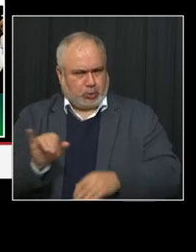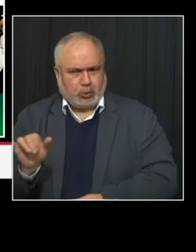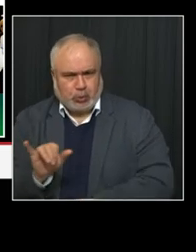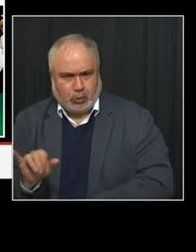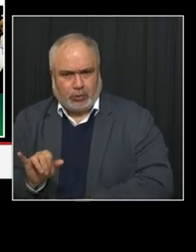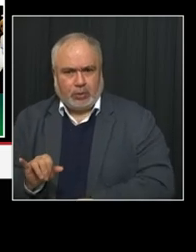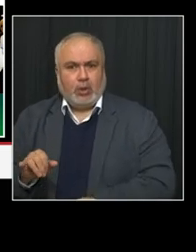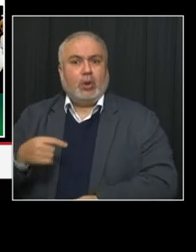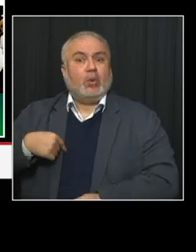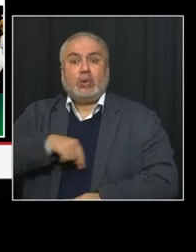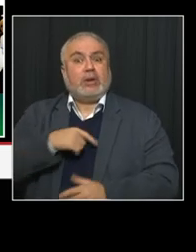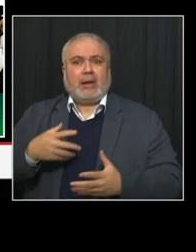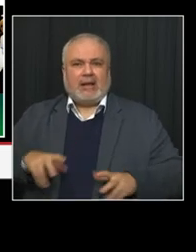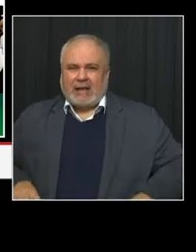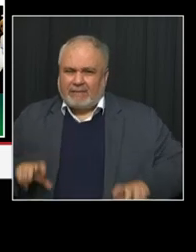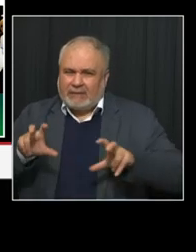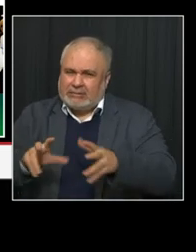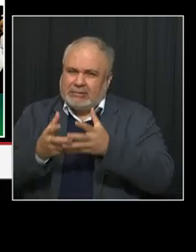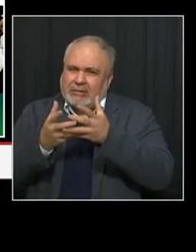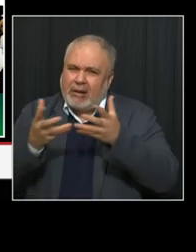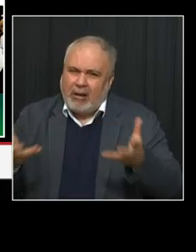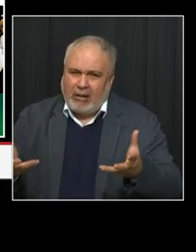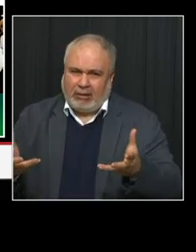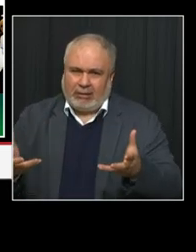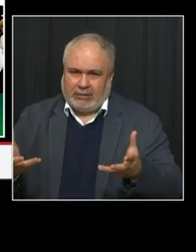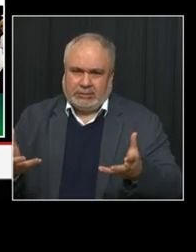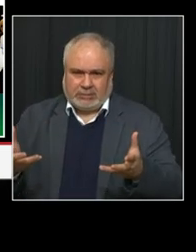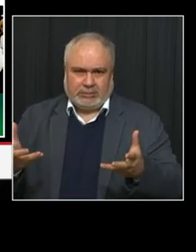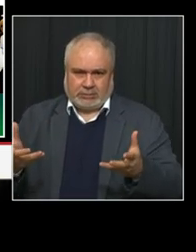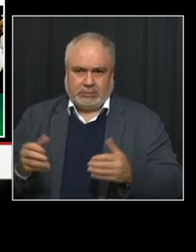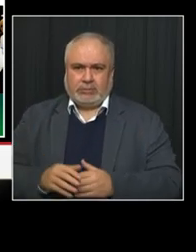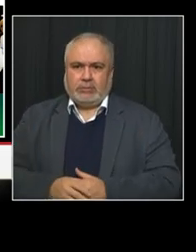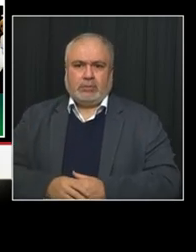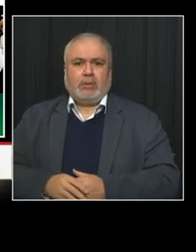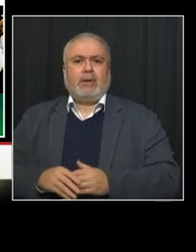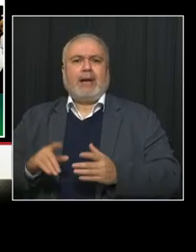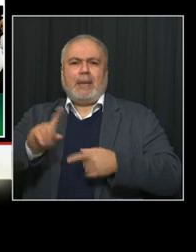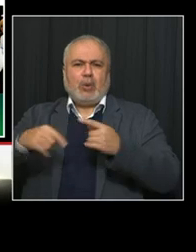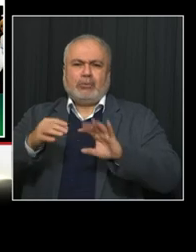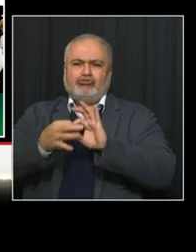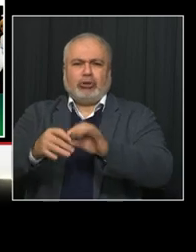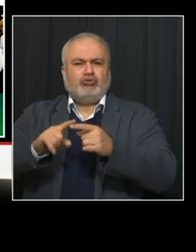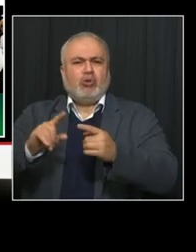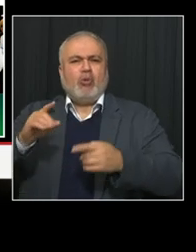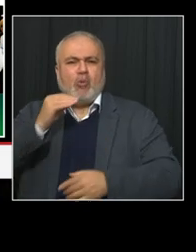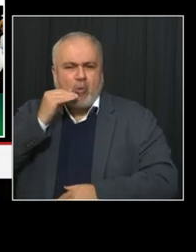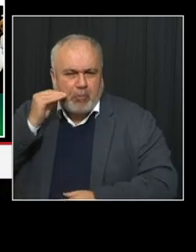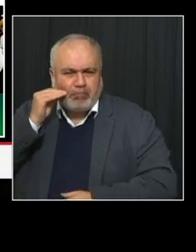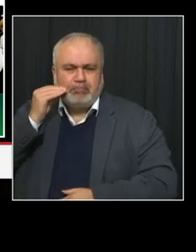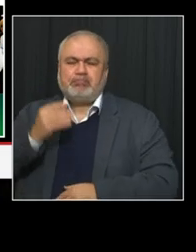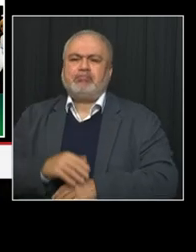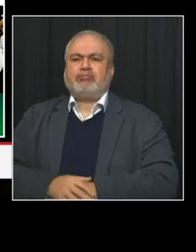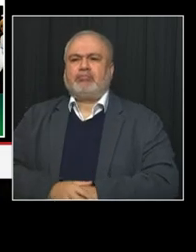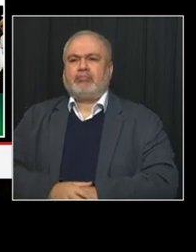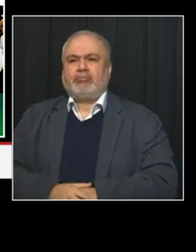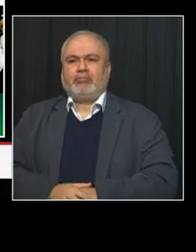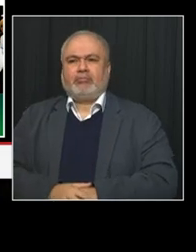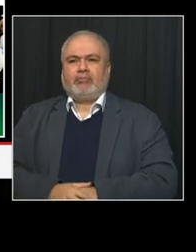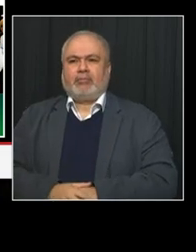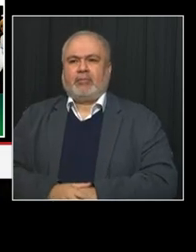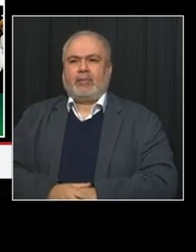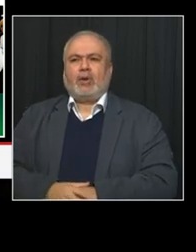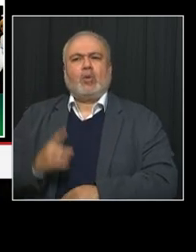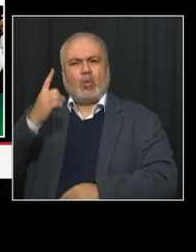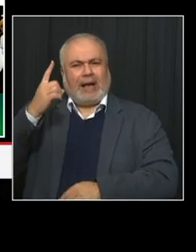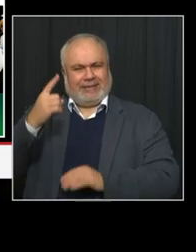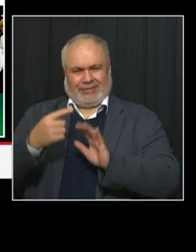lot of affordable housing options to create more units for seniors. So most recently, we were able to create 108